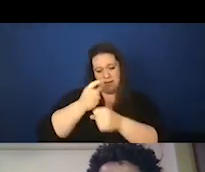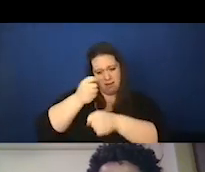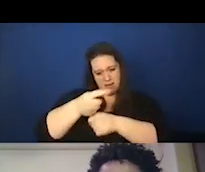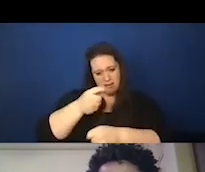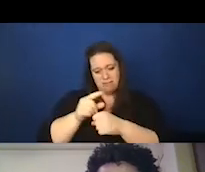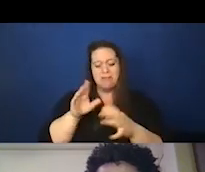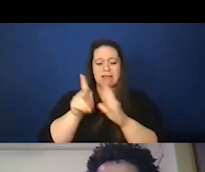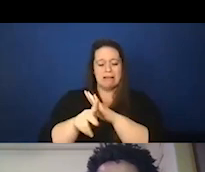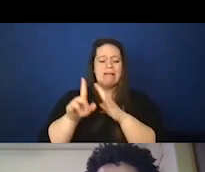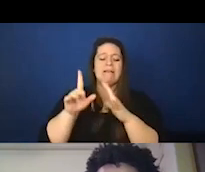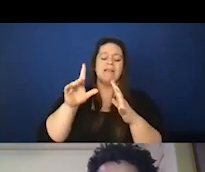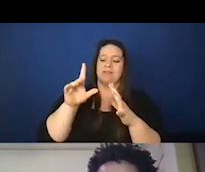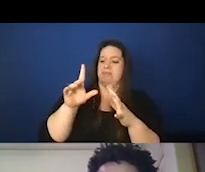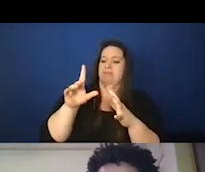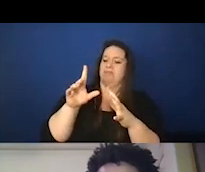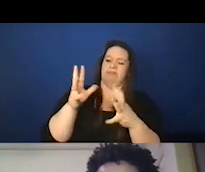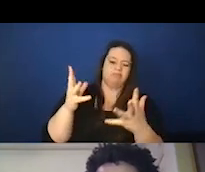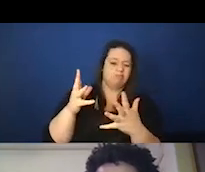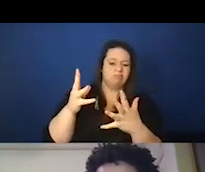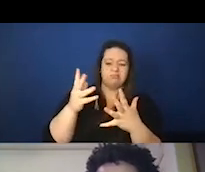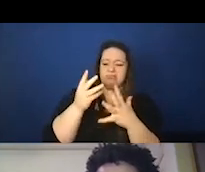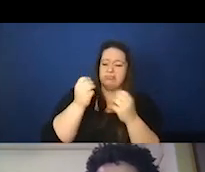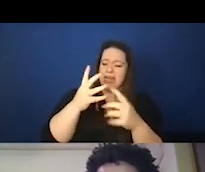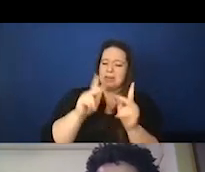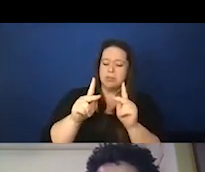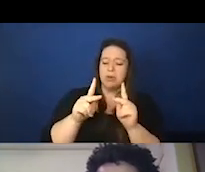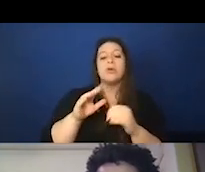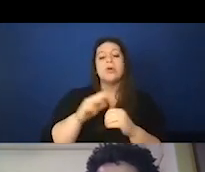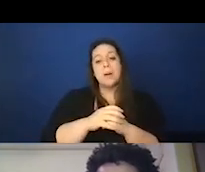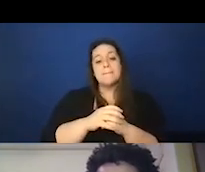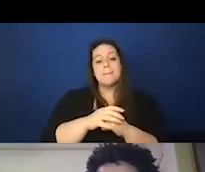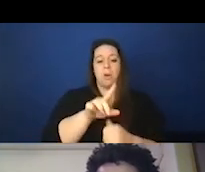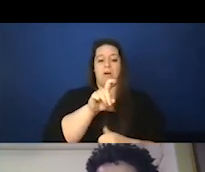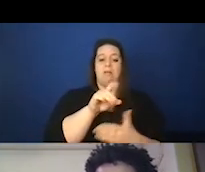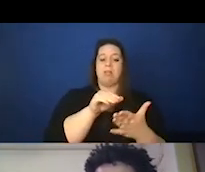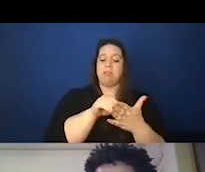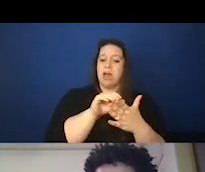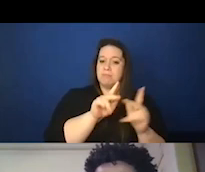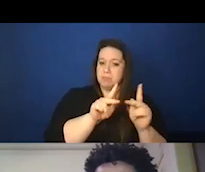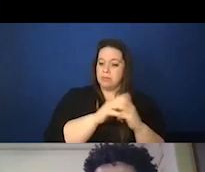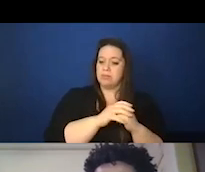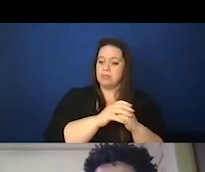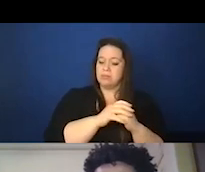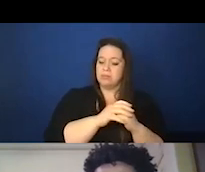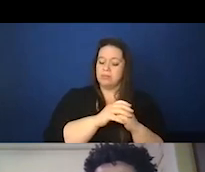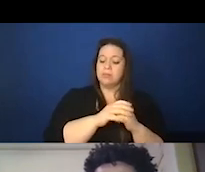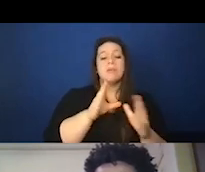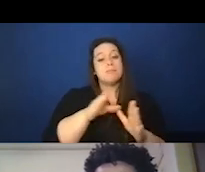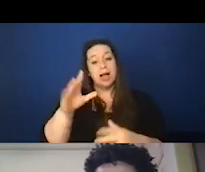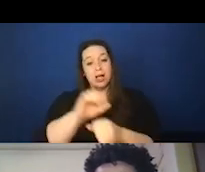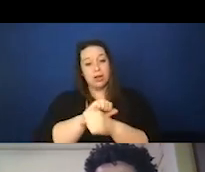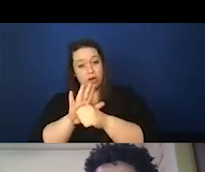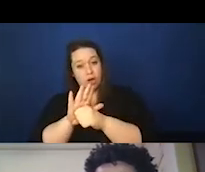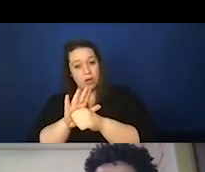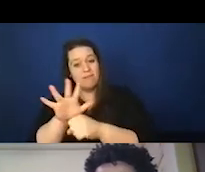kill 500,000. So you can see that COVID is 10 times more deadly than the flu. And it's an infectious disease.